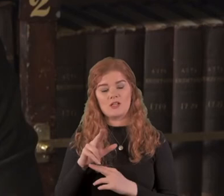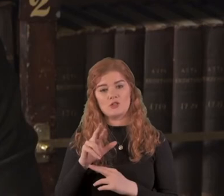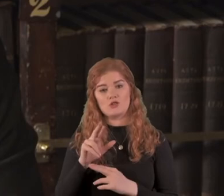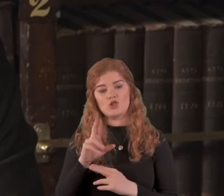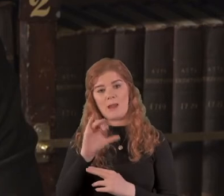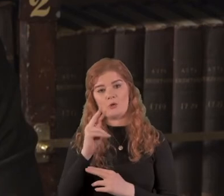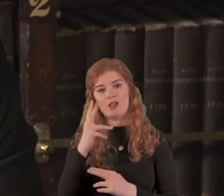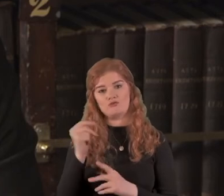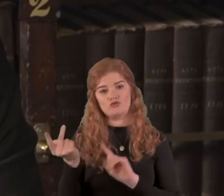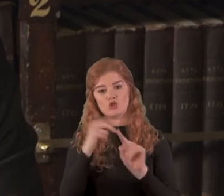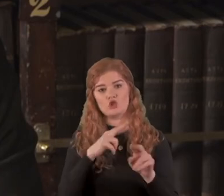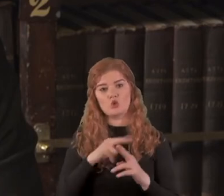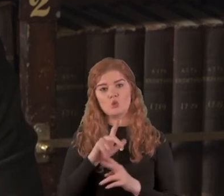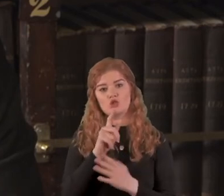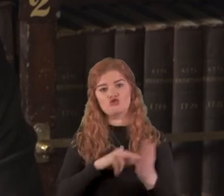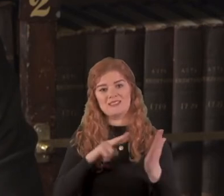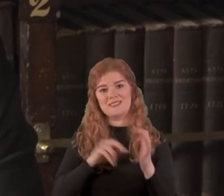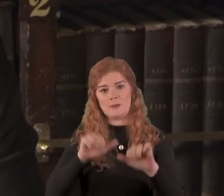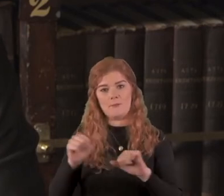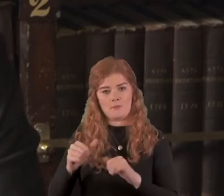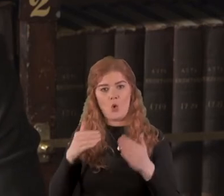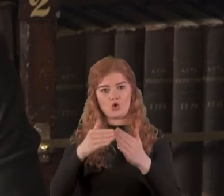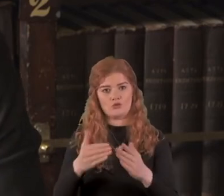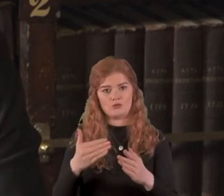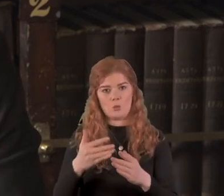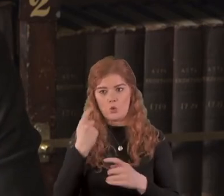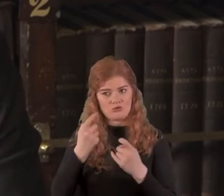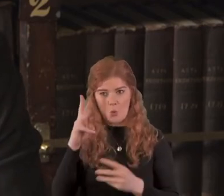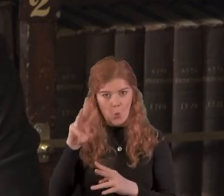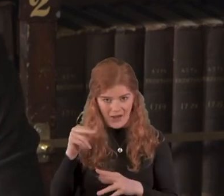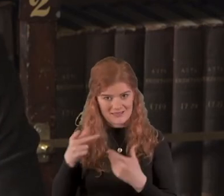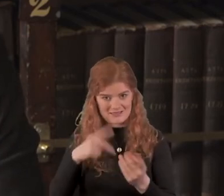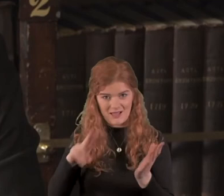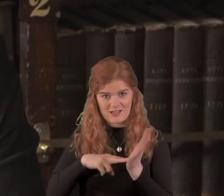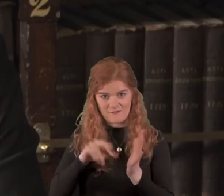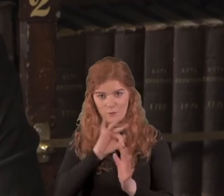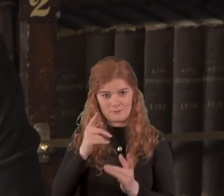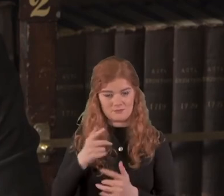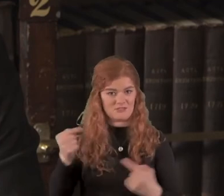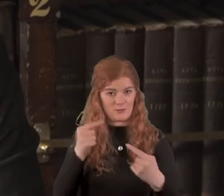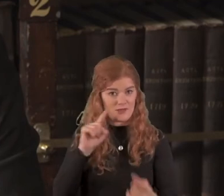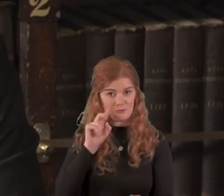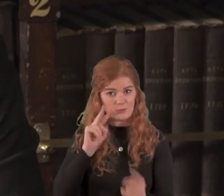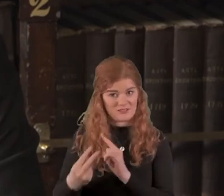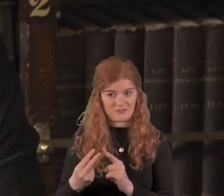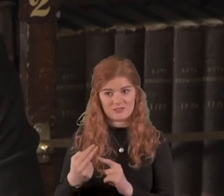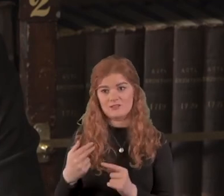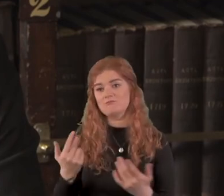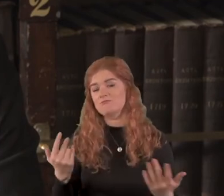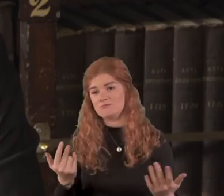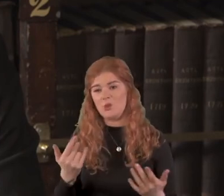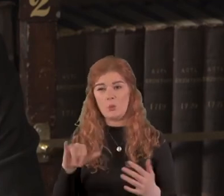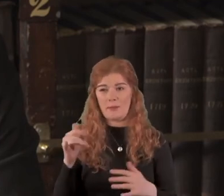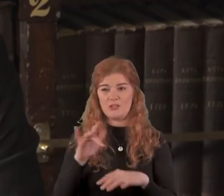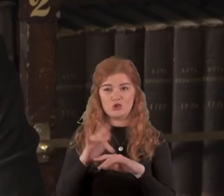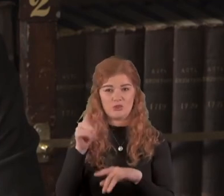in 1938, wondering why he did it. Again, from a defence perspective, I think we probably have touched